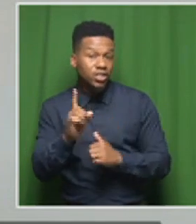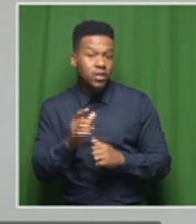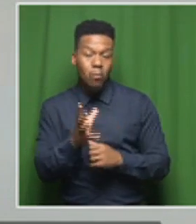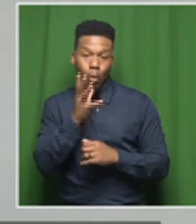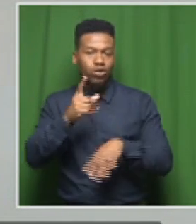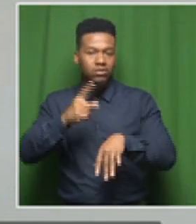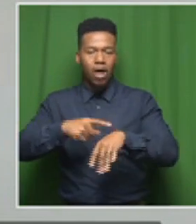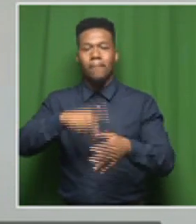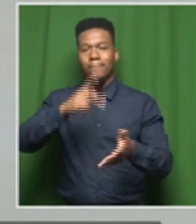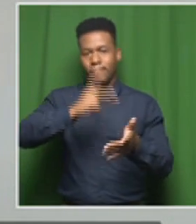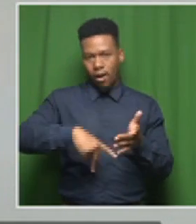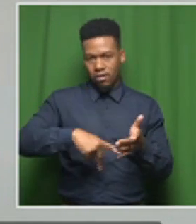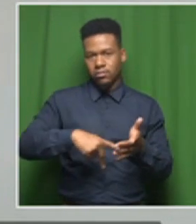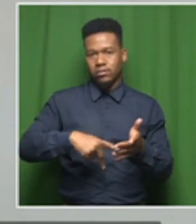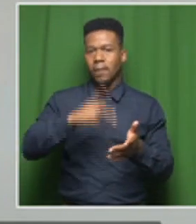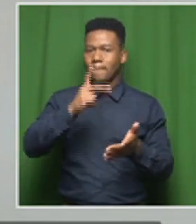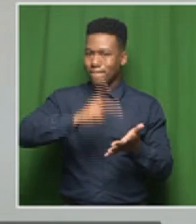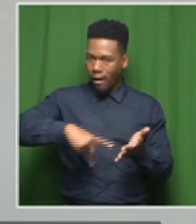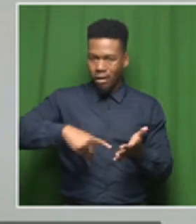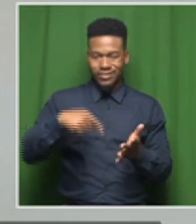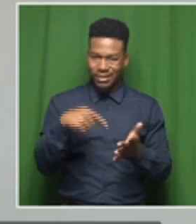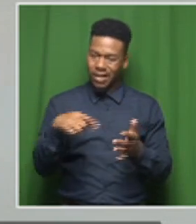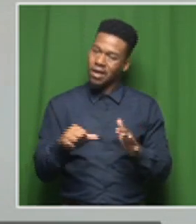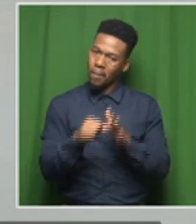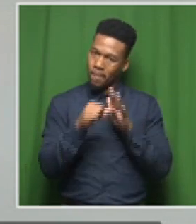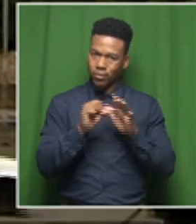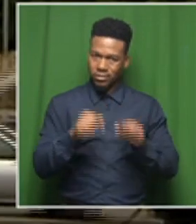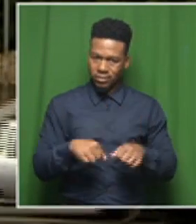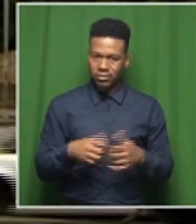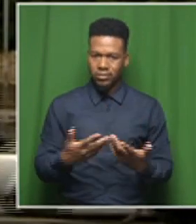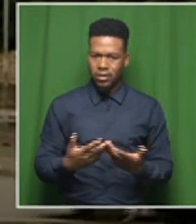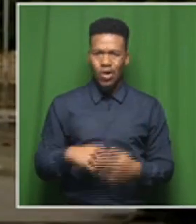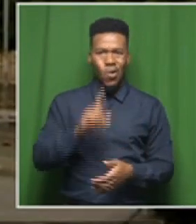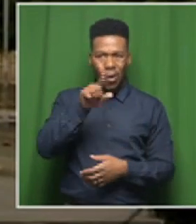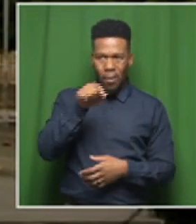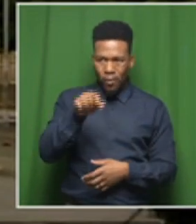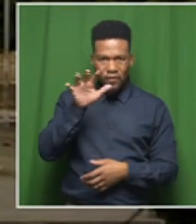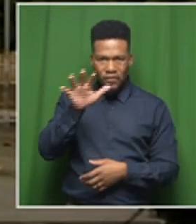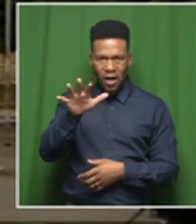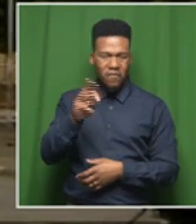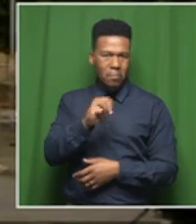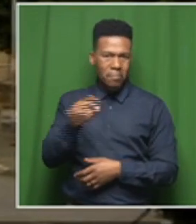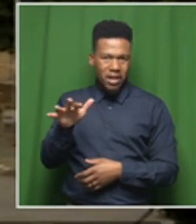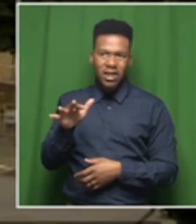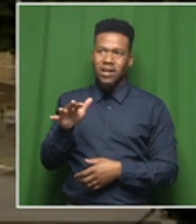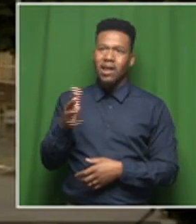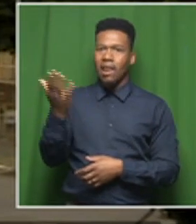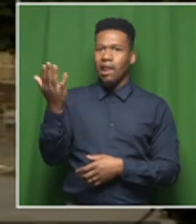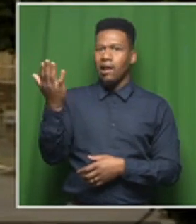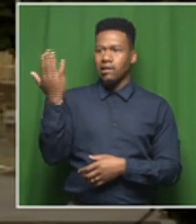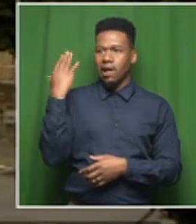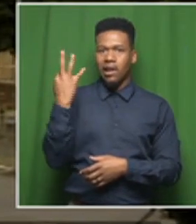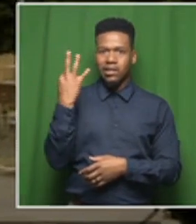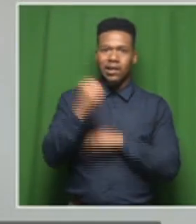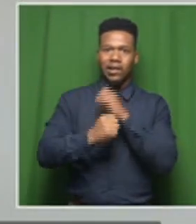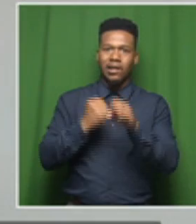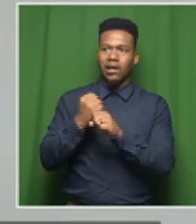demand determine price. Because you paid a 1.5 million for your property 3 years ago, now asking